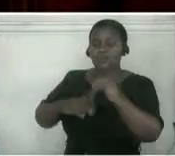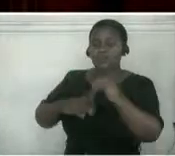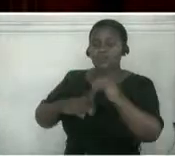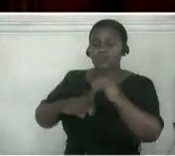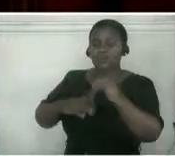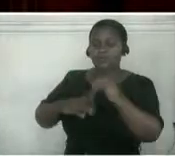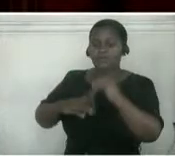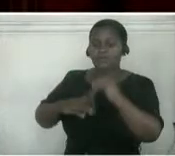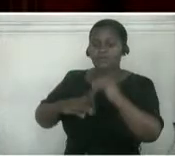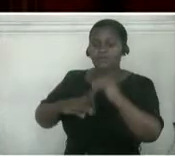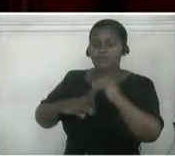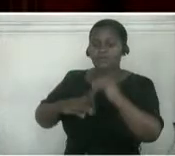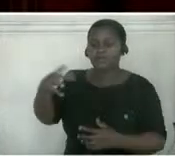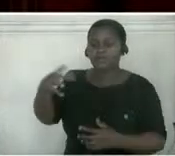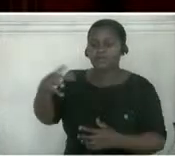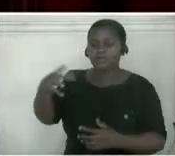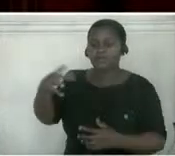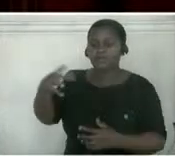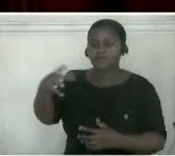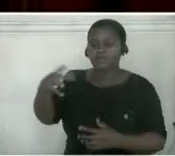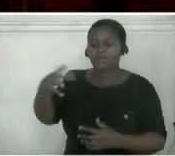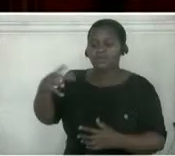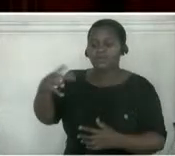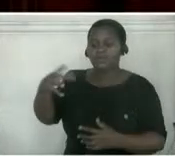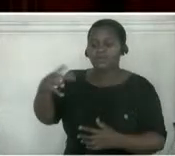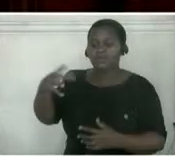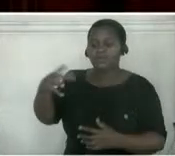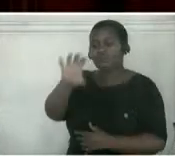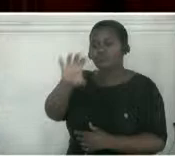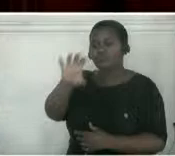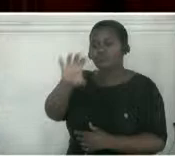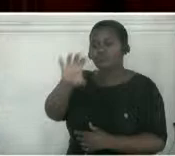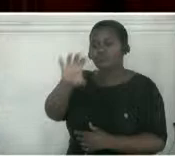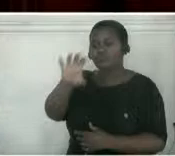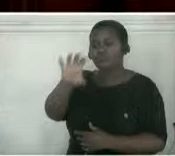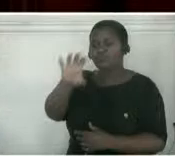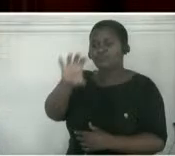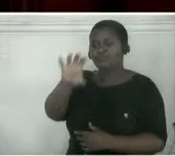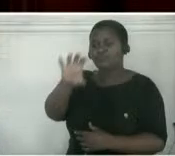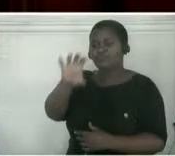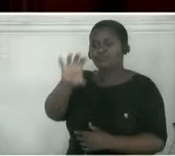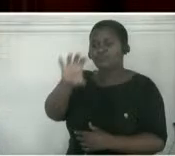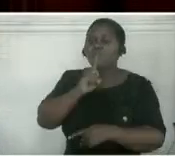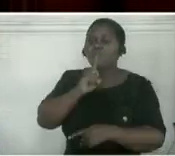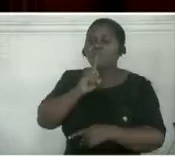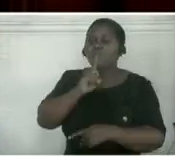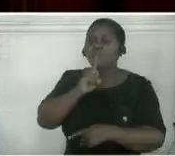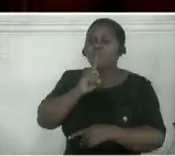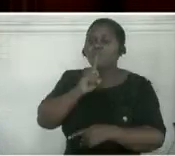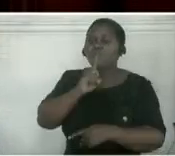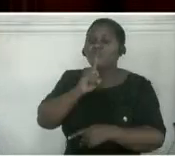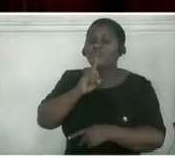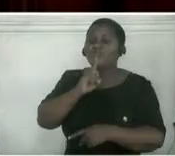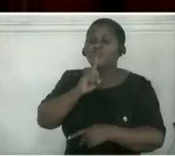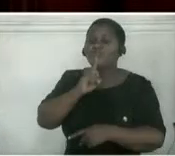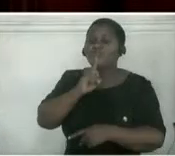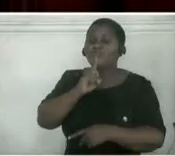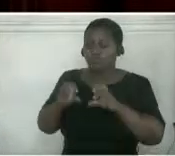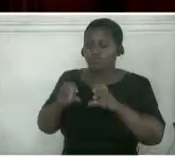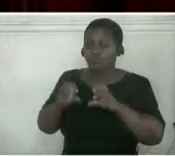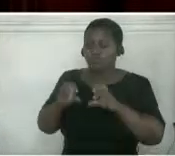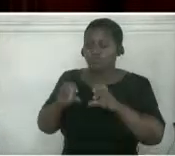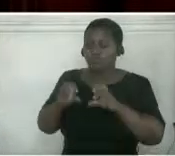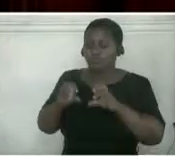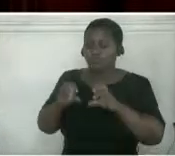of Umhlathuze and will produce 2,400 housing opportunities. The amount that